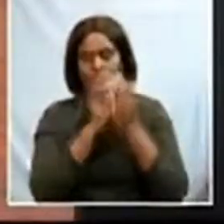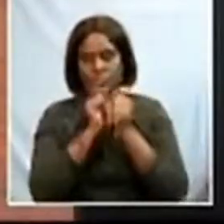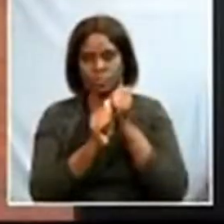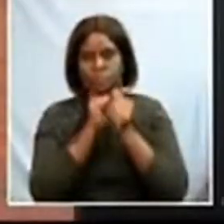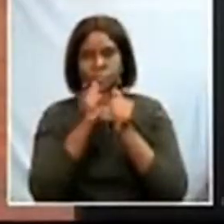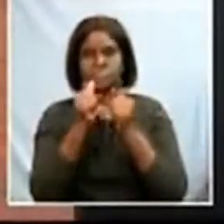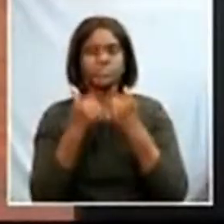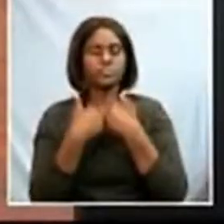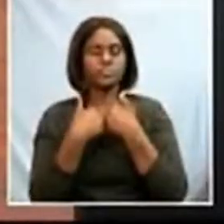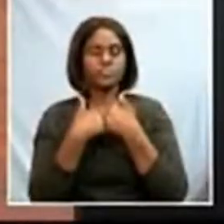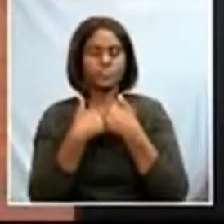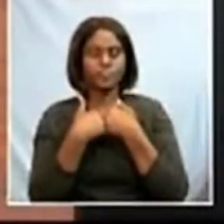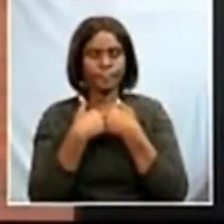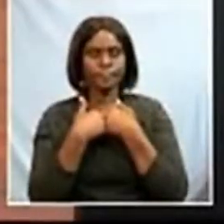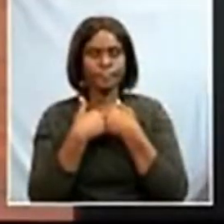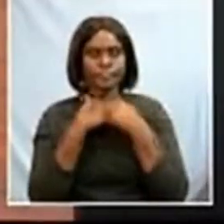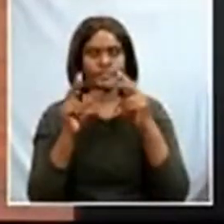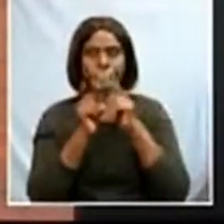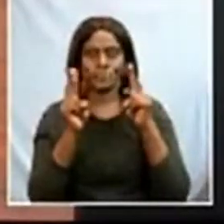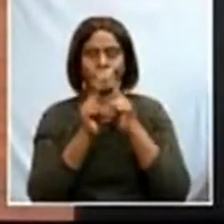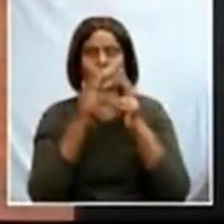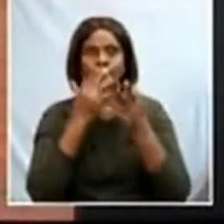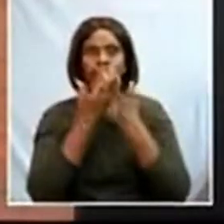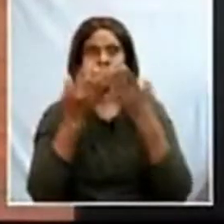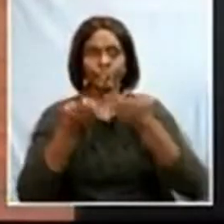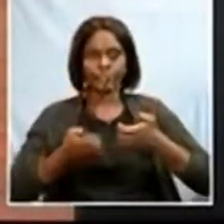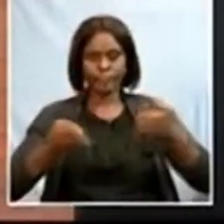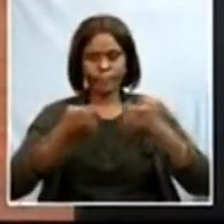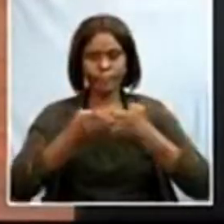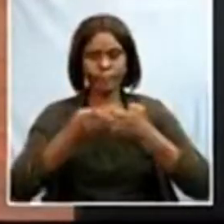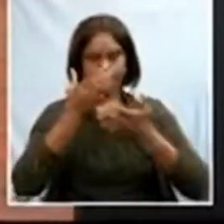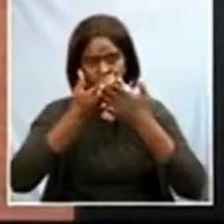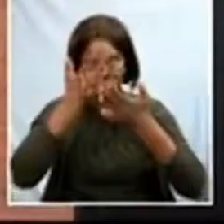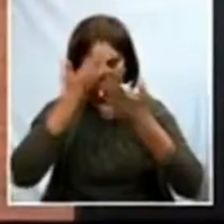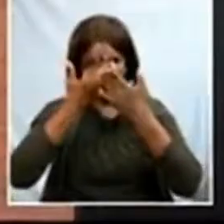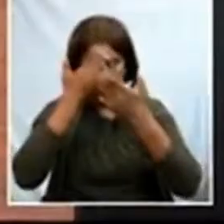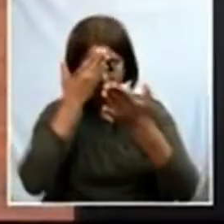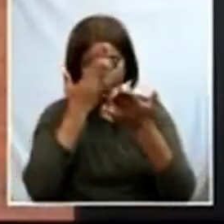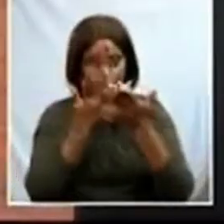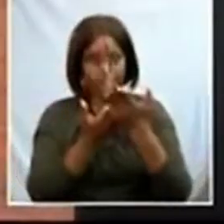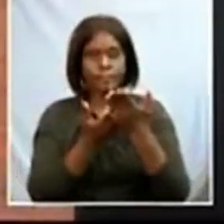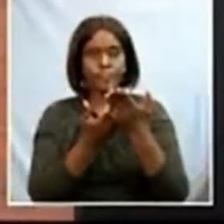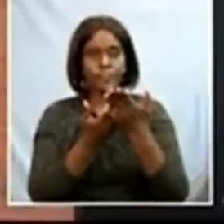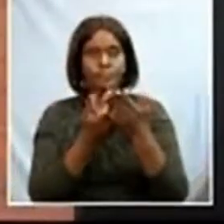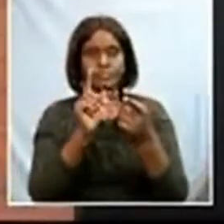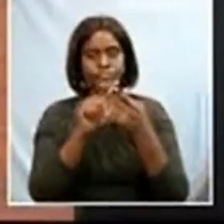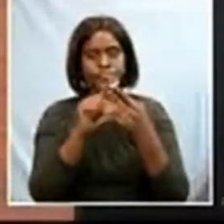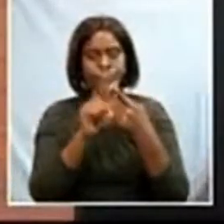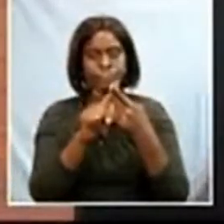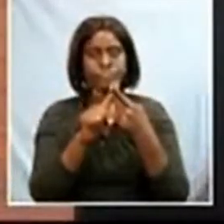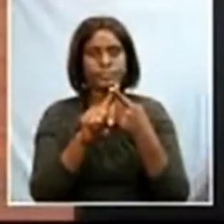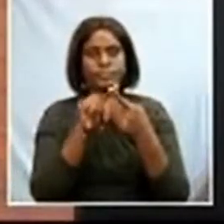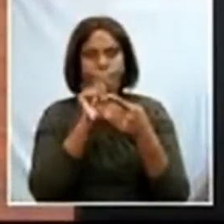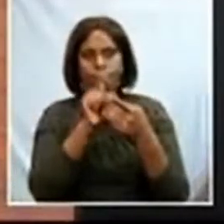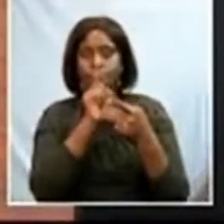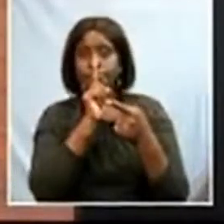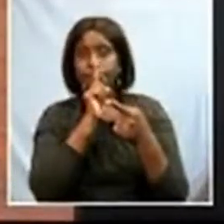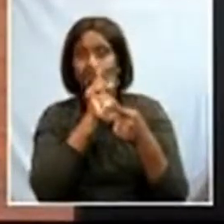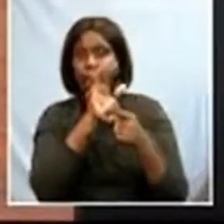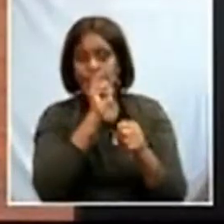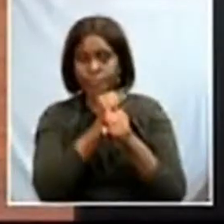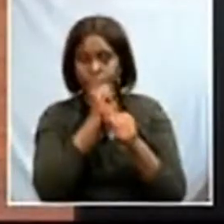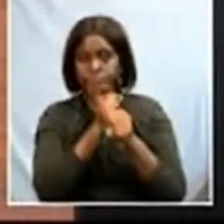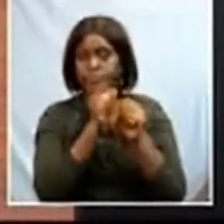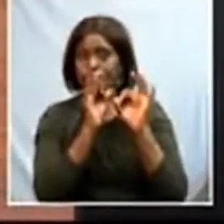didn't have a very good environment of learning. That is number one, whether the due diligence was